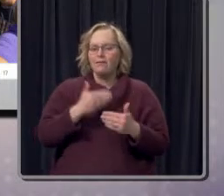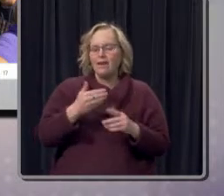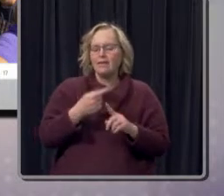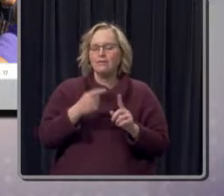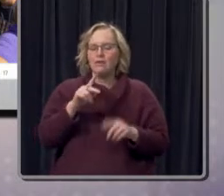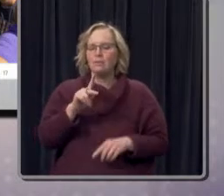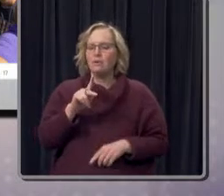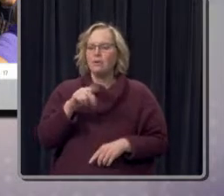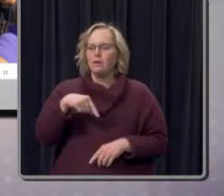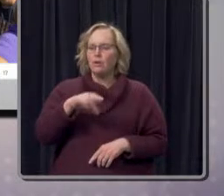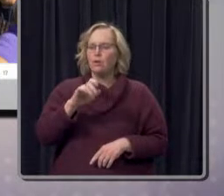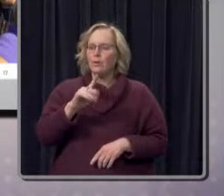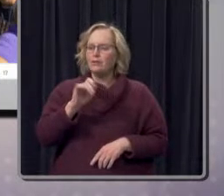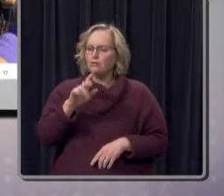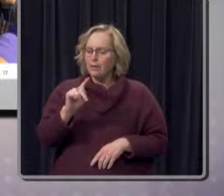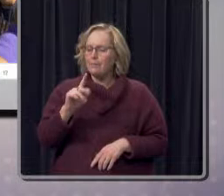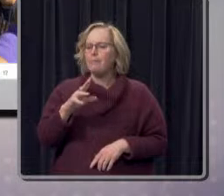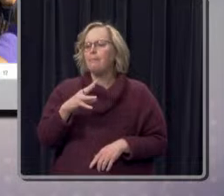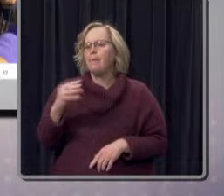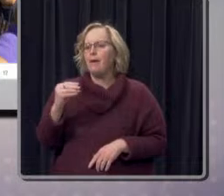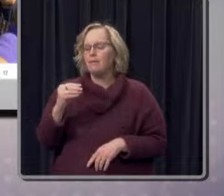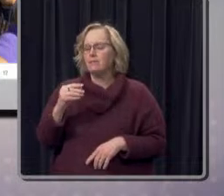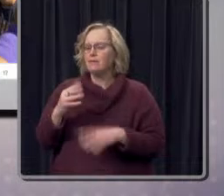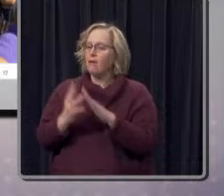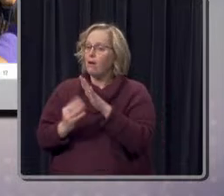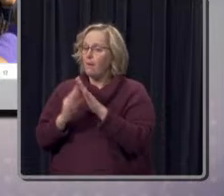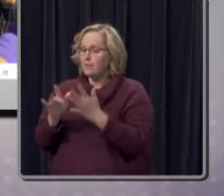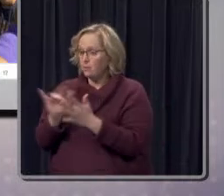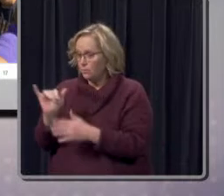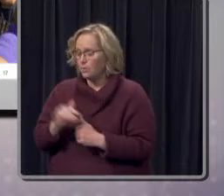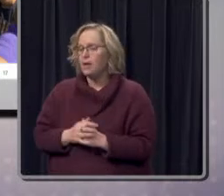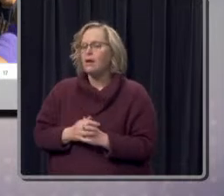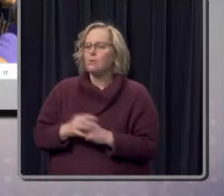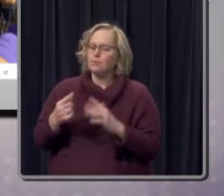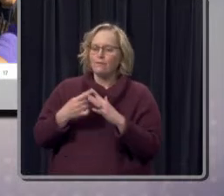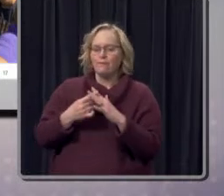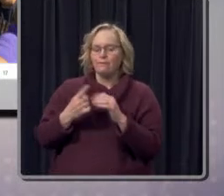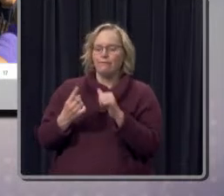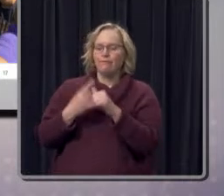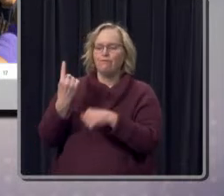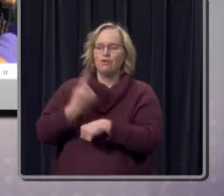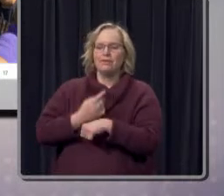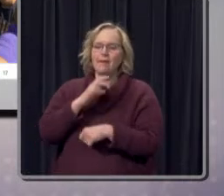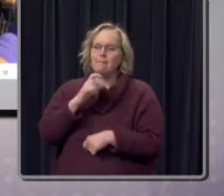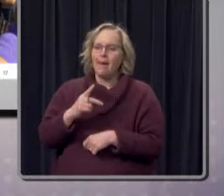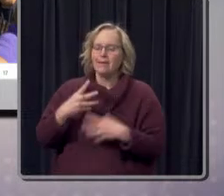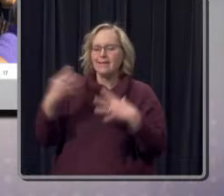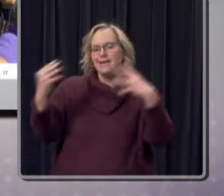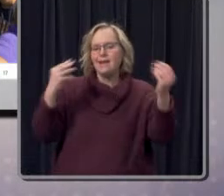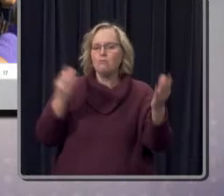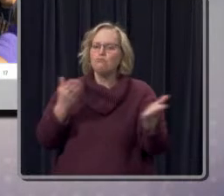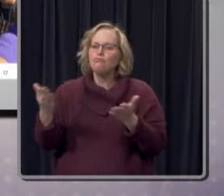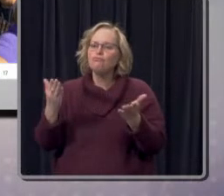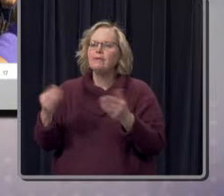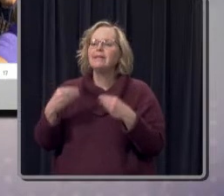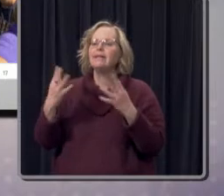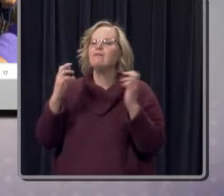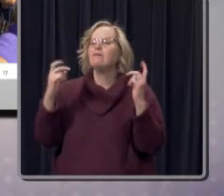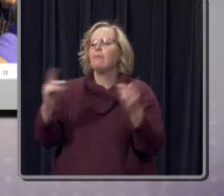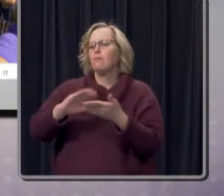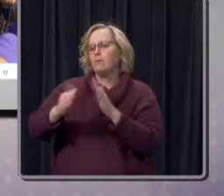center. And so we kicked off our year, our first day back, getting out and serving and giving back to community with some fun little